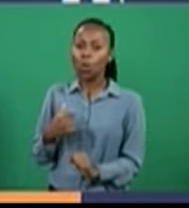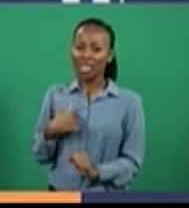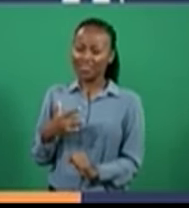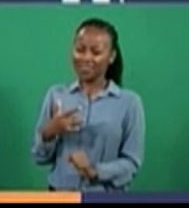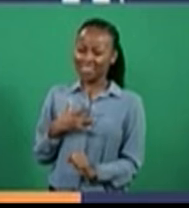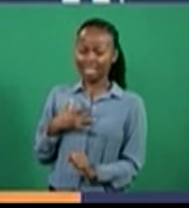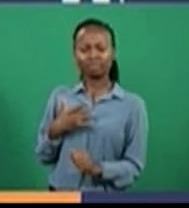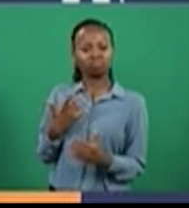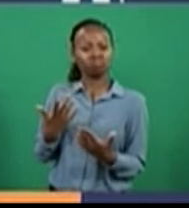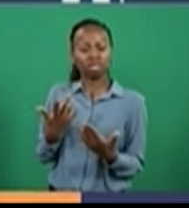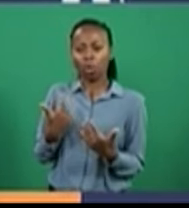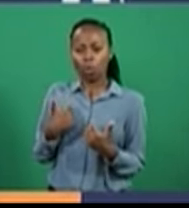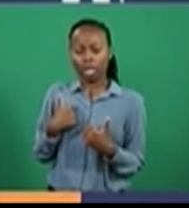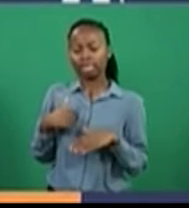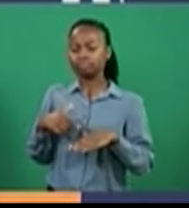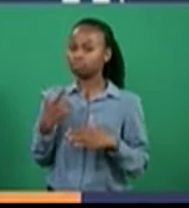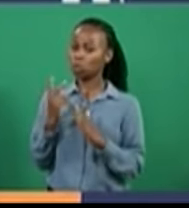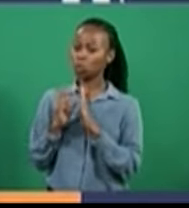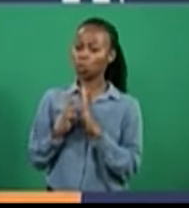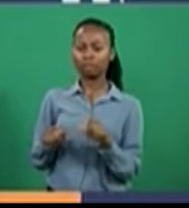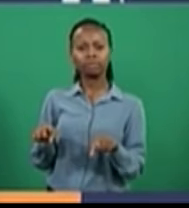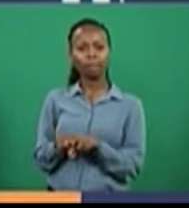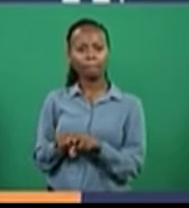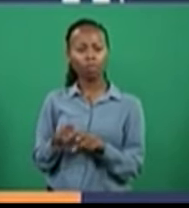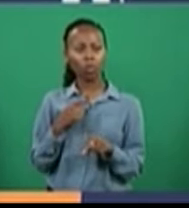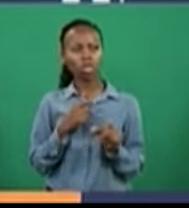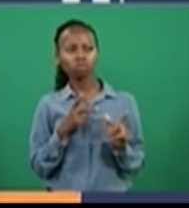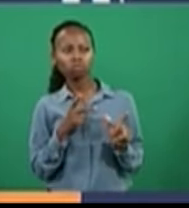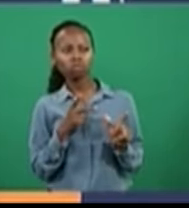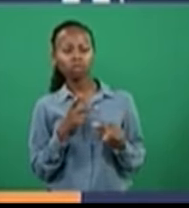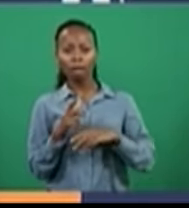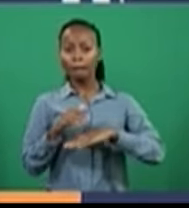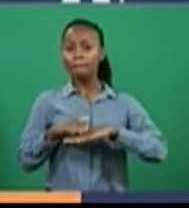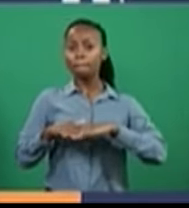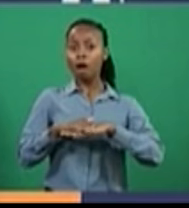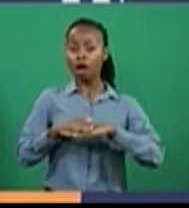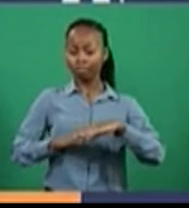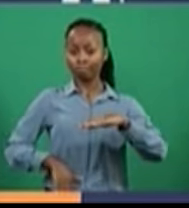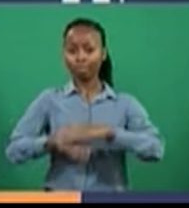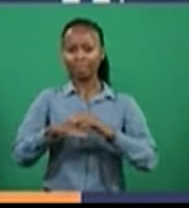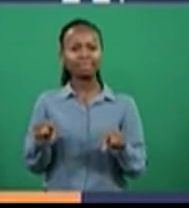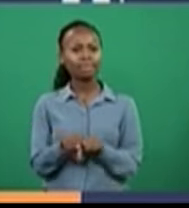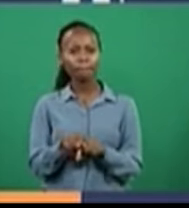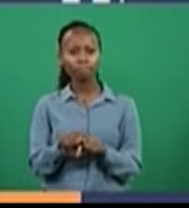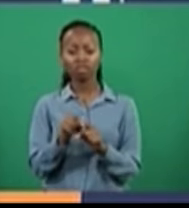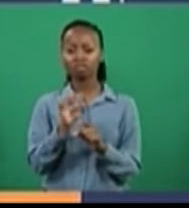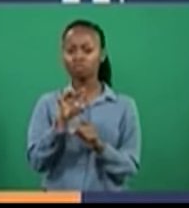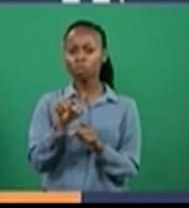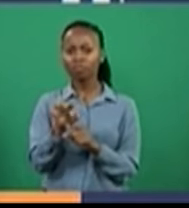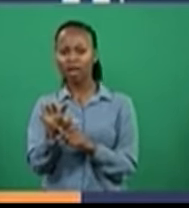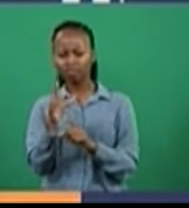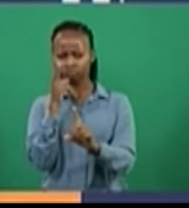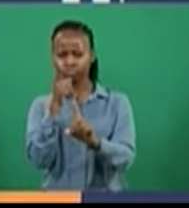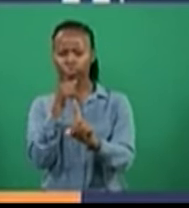the same. You just have to look at what is happening to the inflation rate and what is happening to the future trajectory